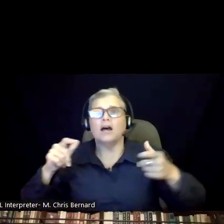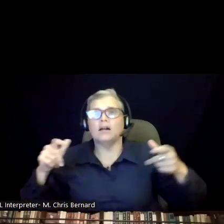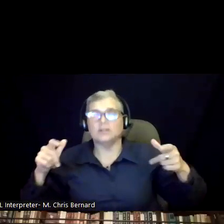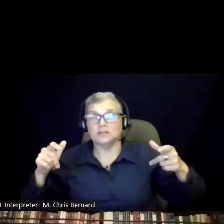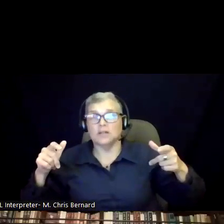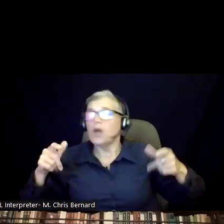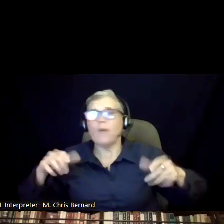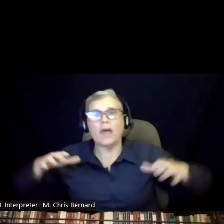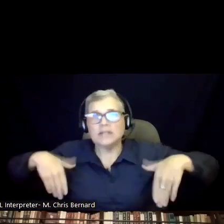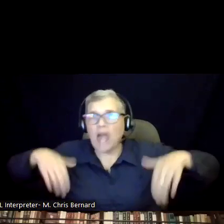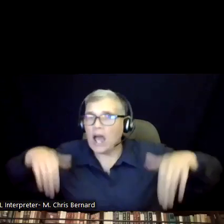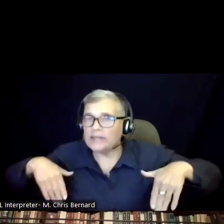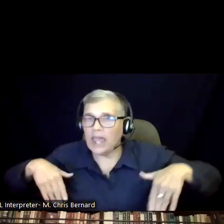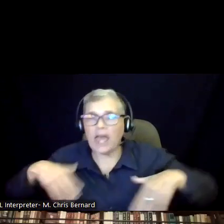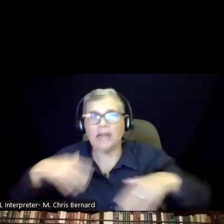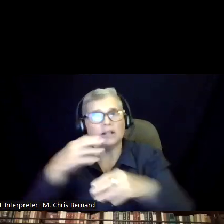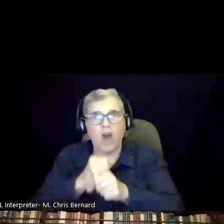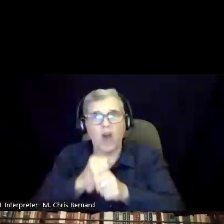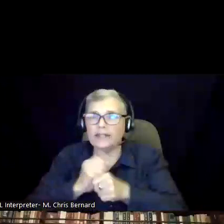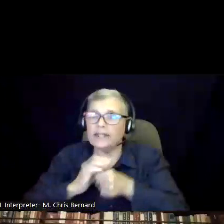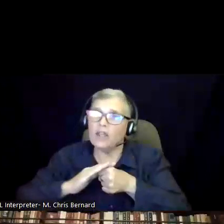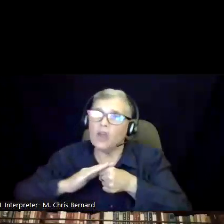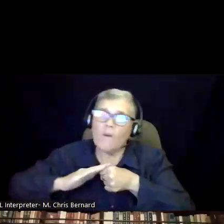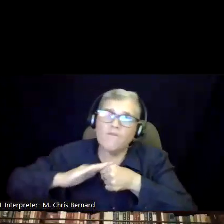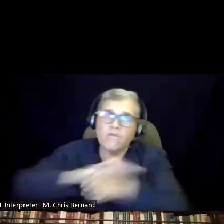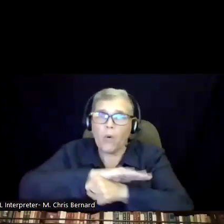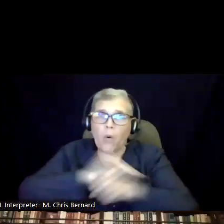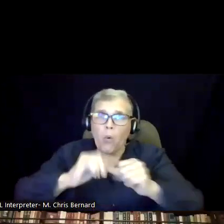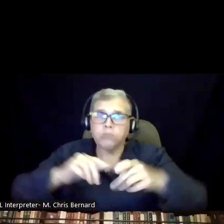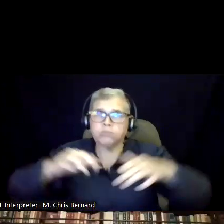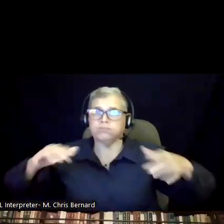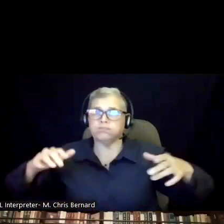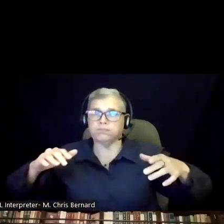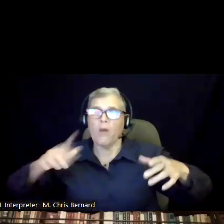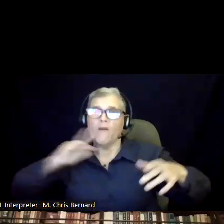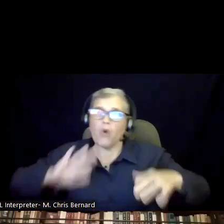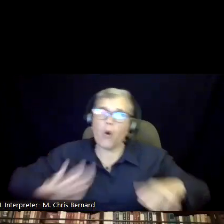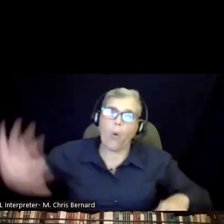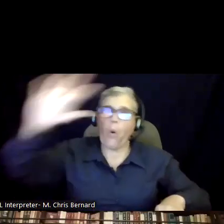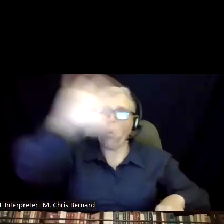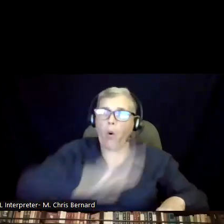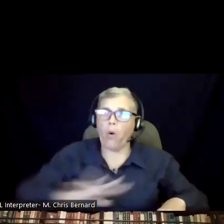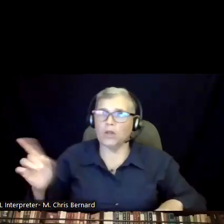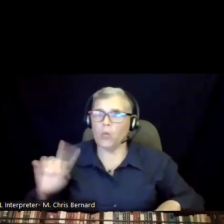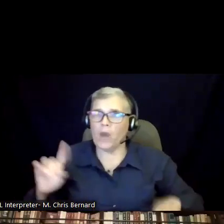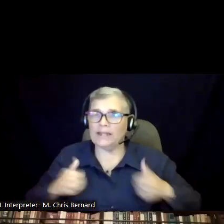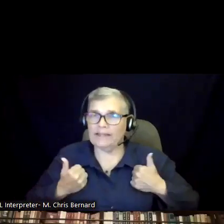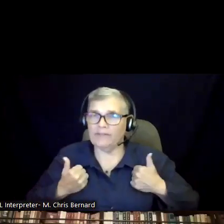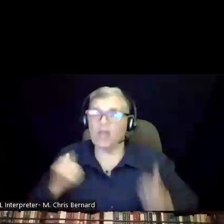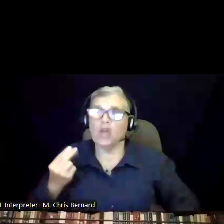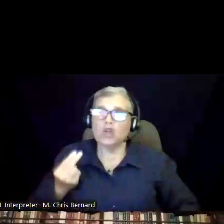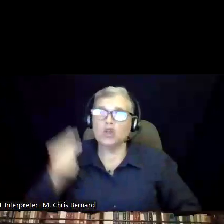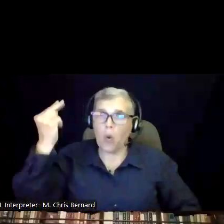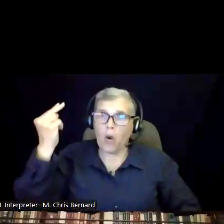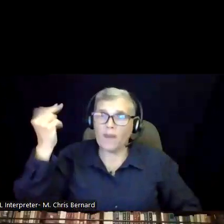recover bighorn sheep across their range in the American West. And of course, when I say that, I mean north and south of